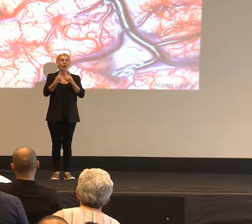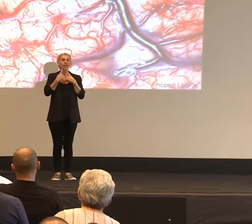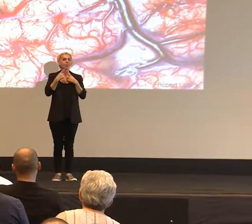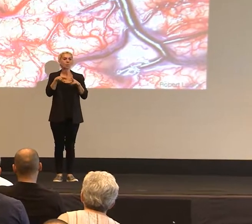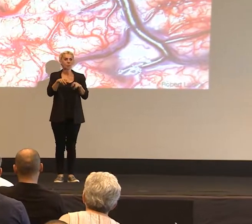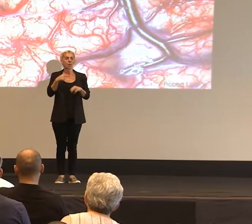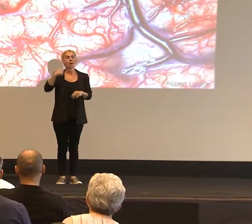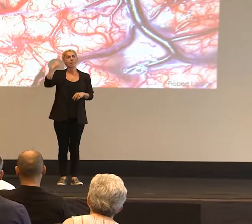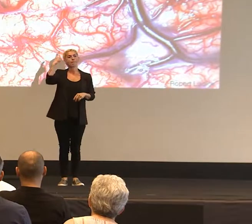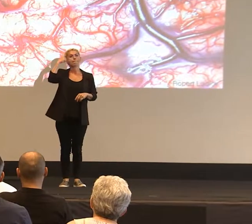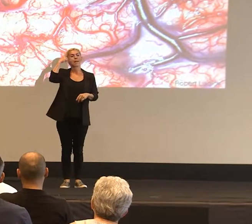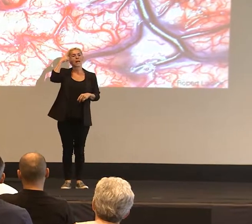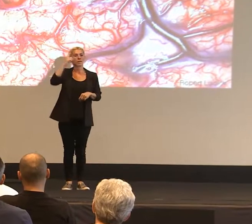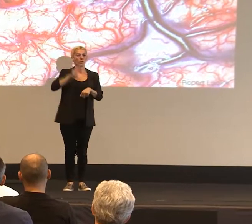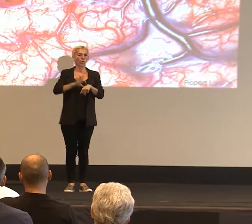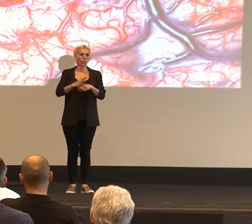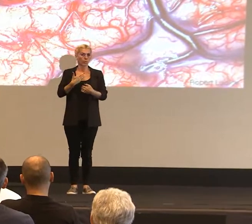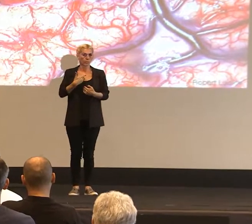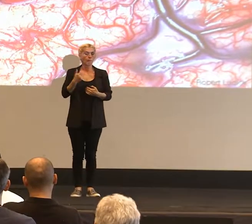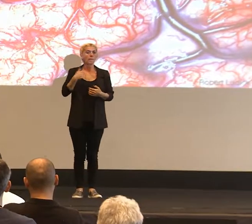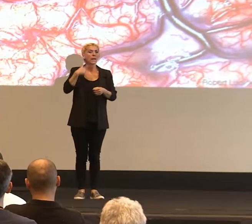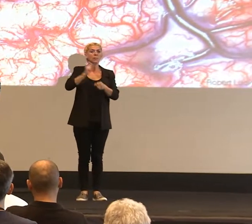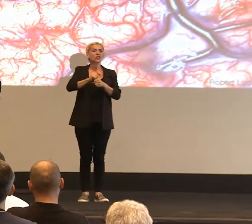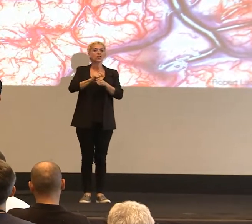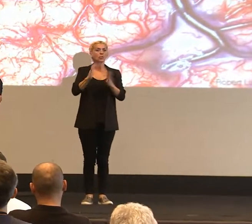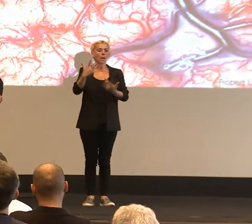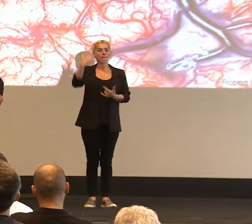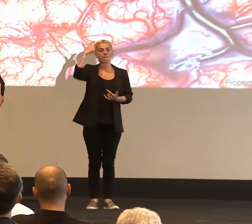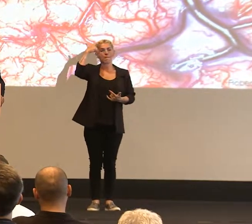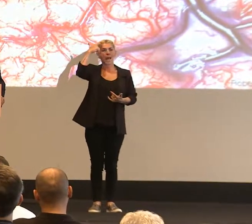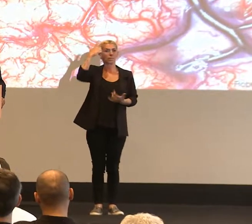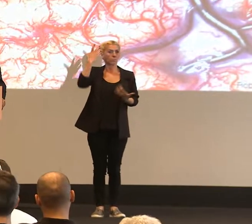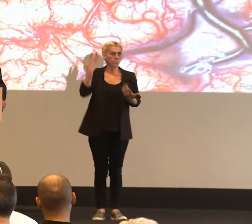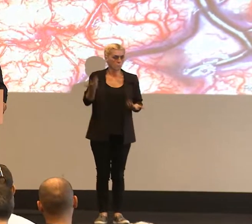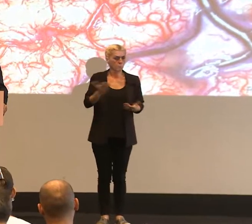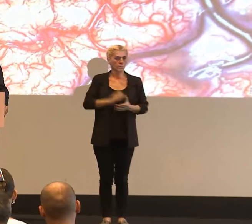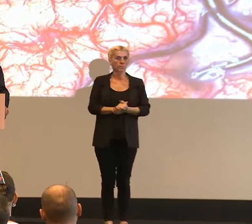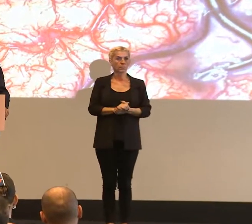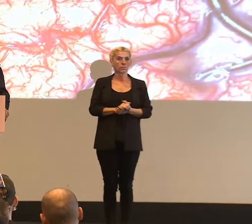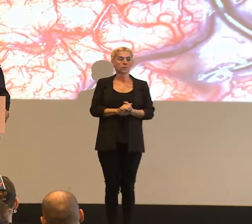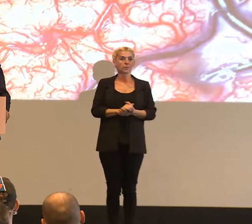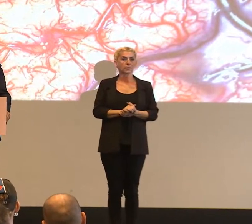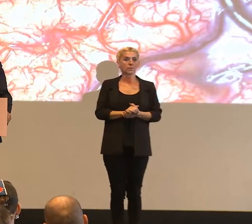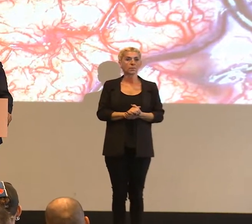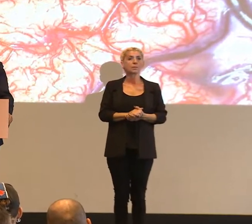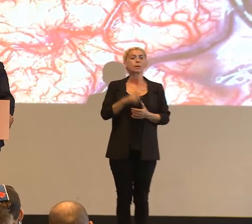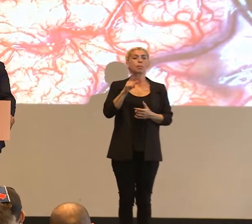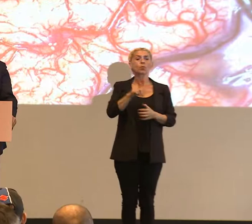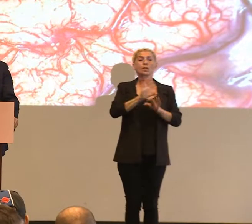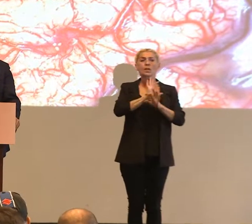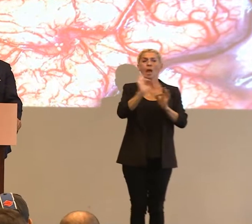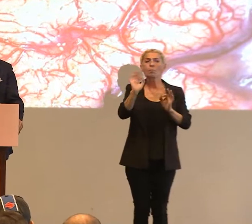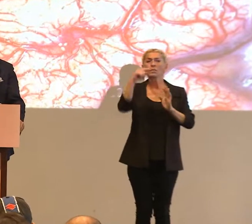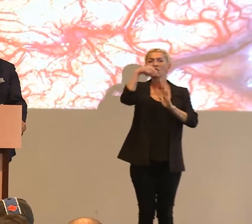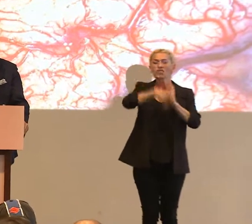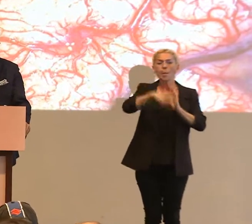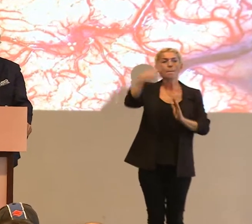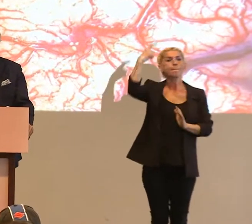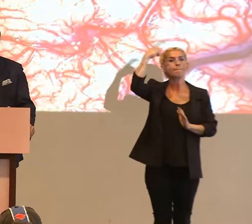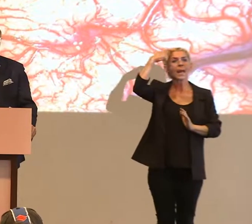offer you but then i decided that interconnectedness would be the topic i'm